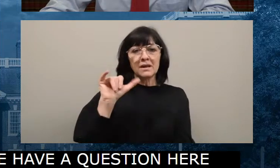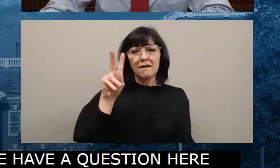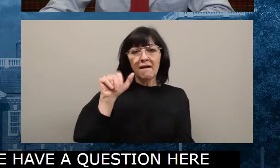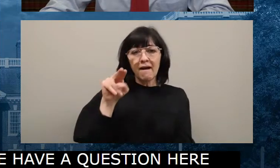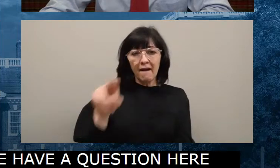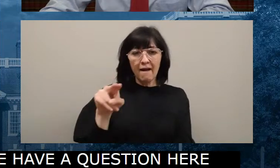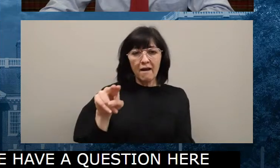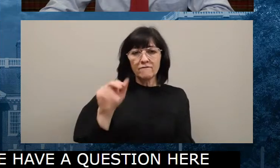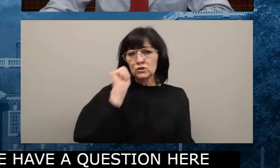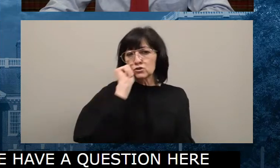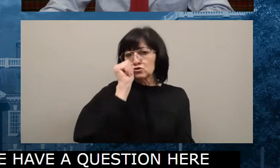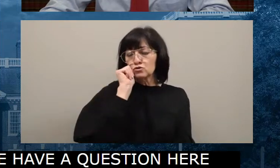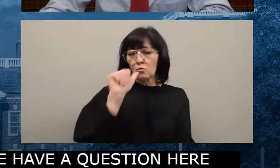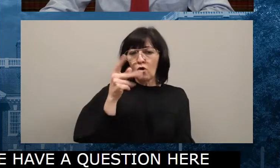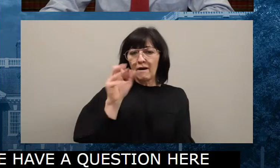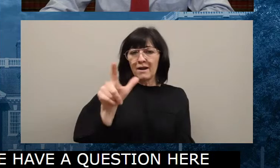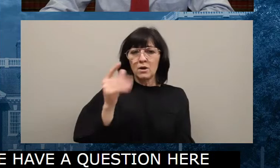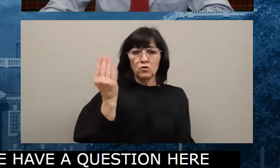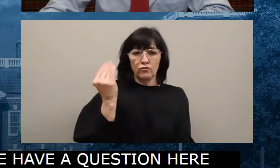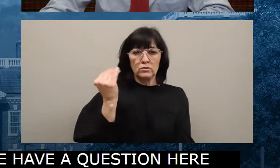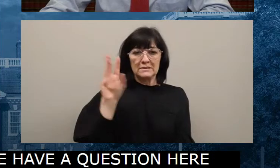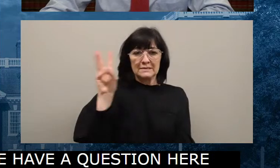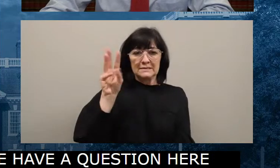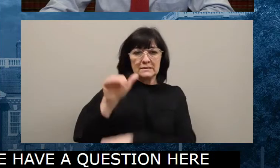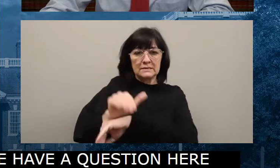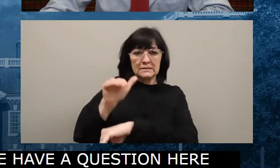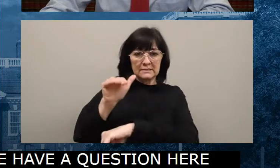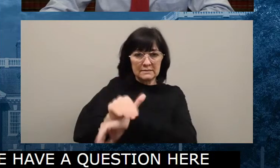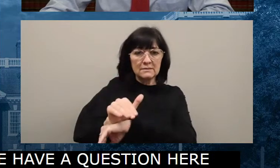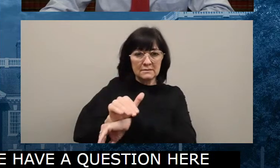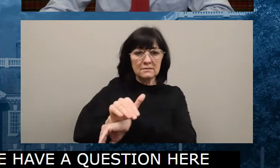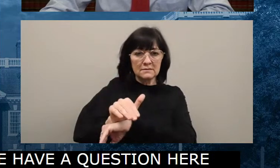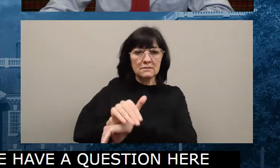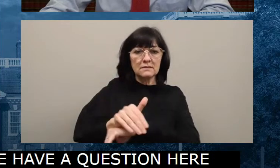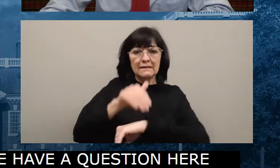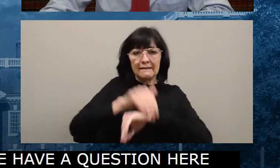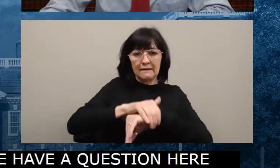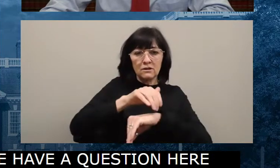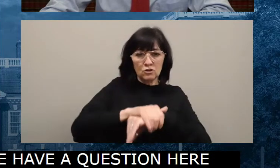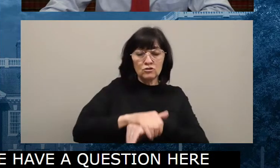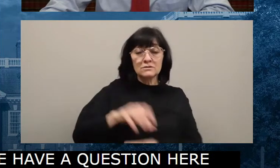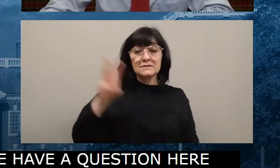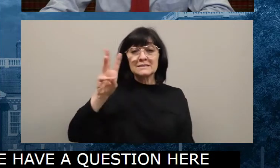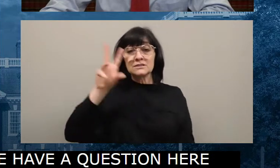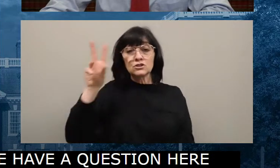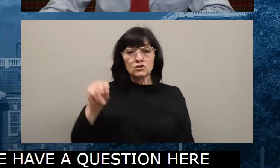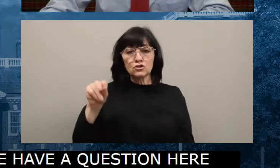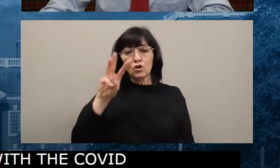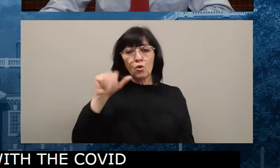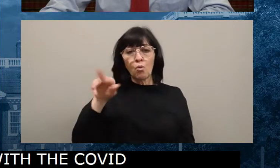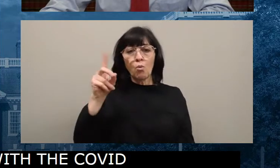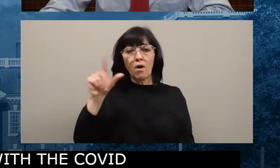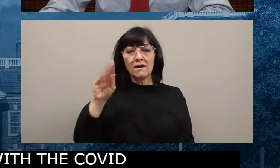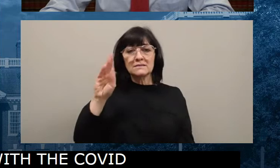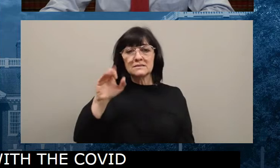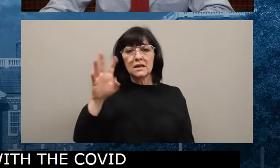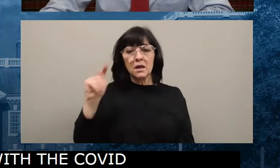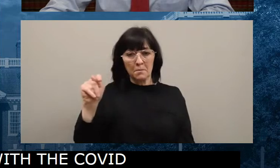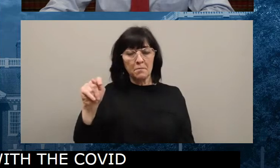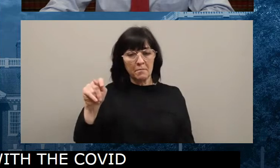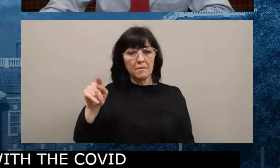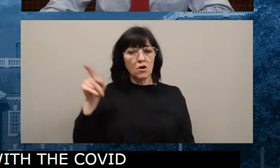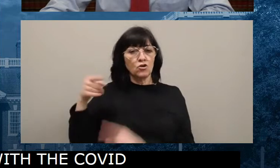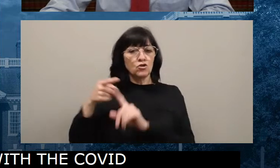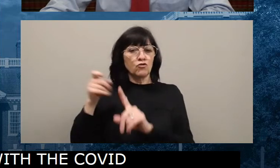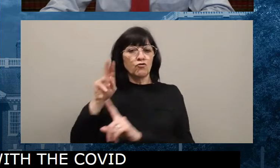April 14th, 6 p.m. In English, 6:30. In Spanish, a conversation with Wanda Barrett from United Way